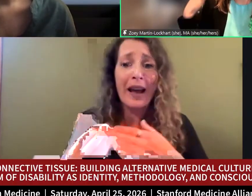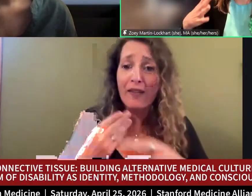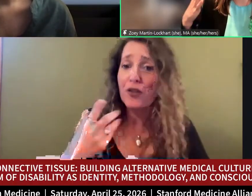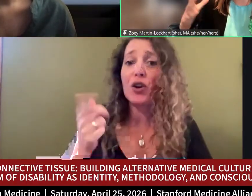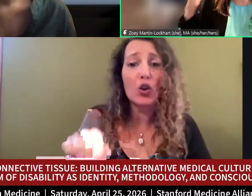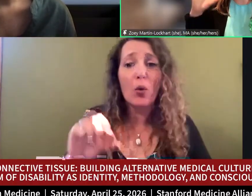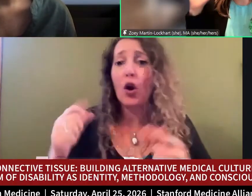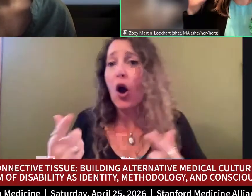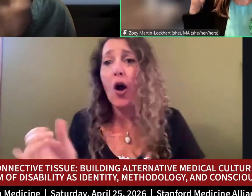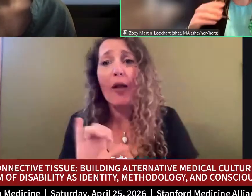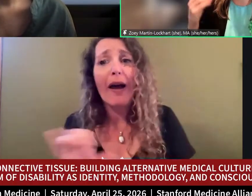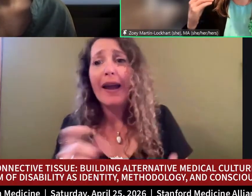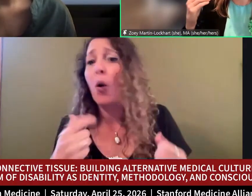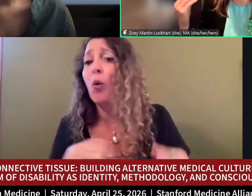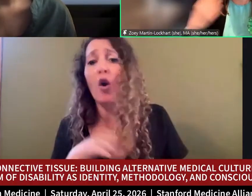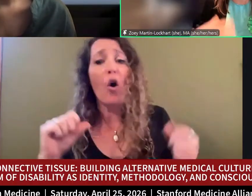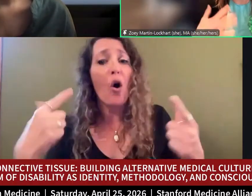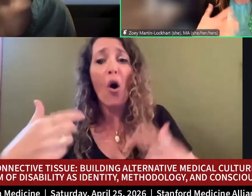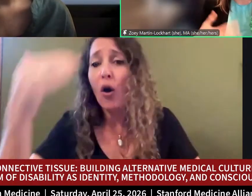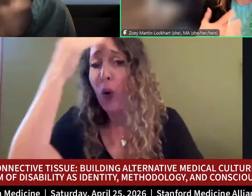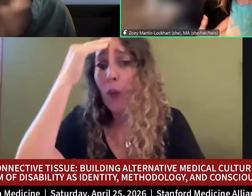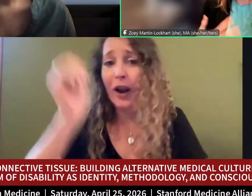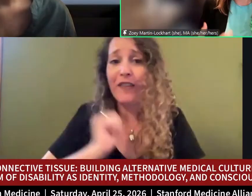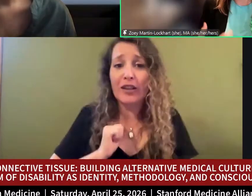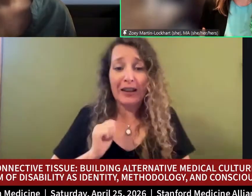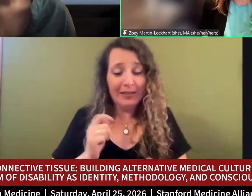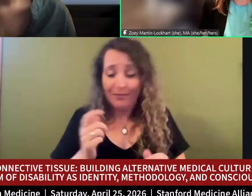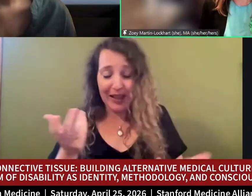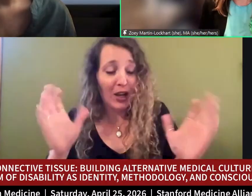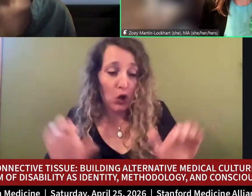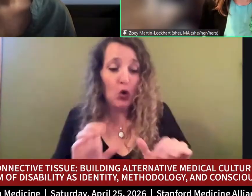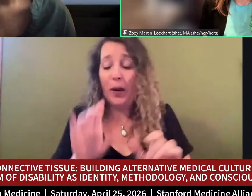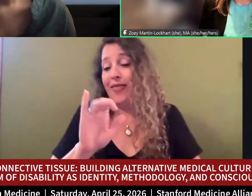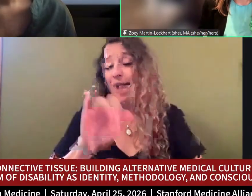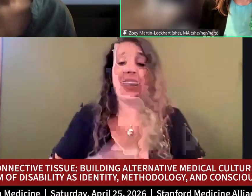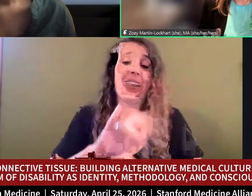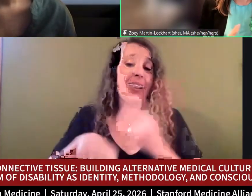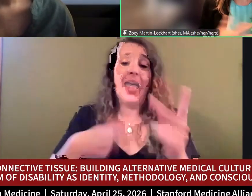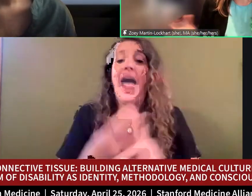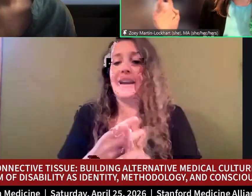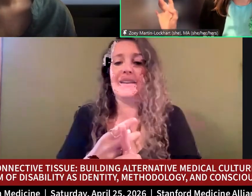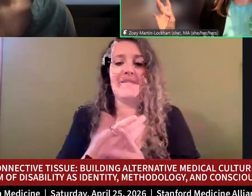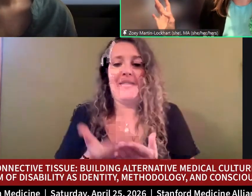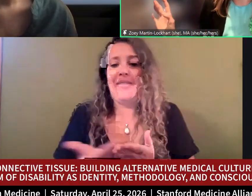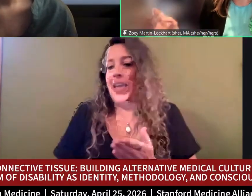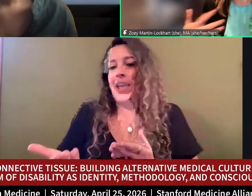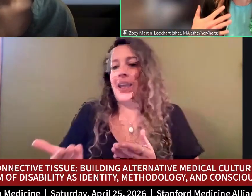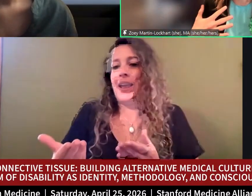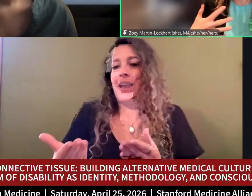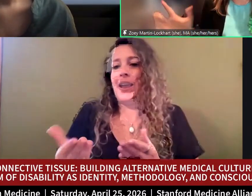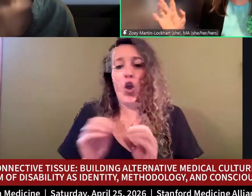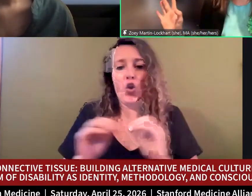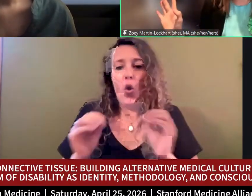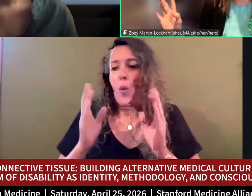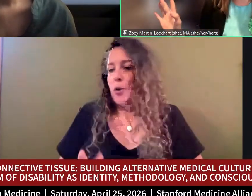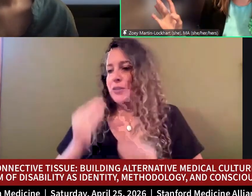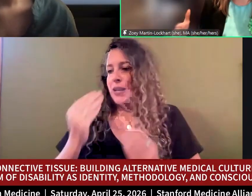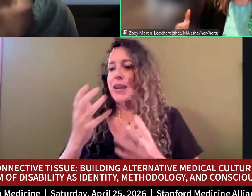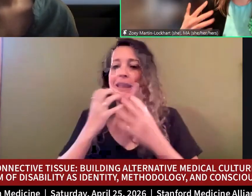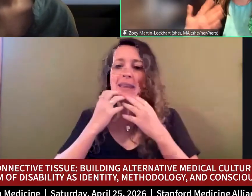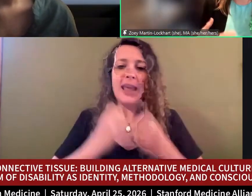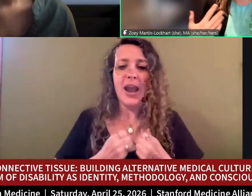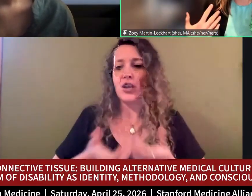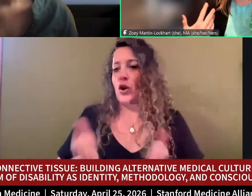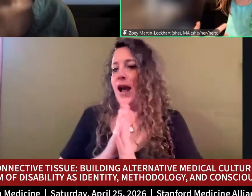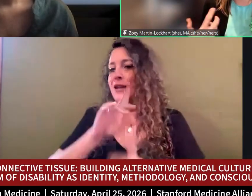That you all are like, we're all aware of ourselves doing this kind of thing. No one cares. No one asks questions about it.